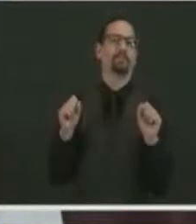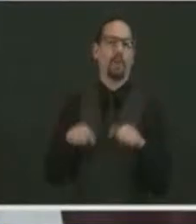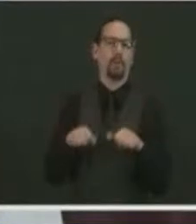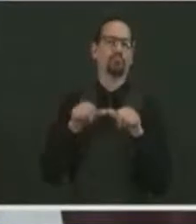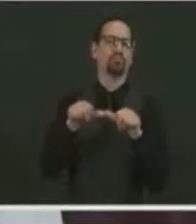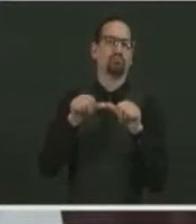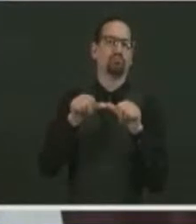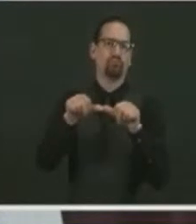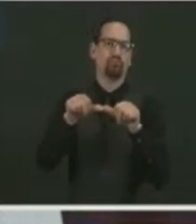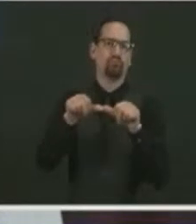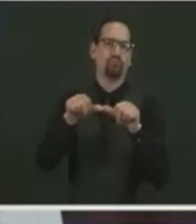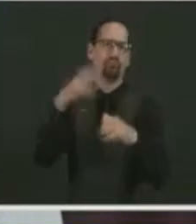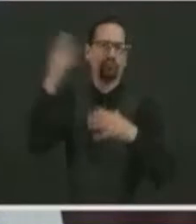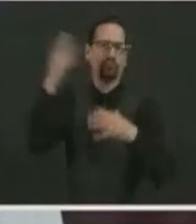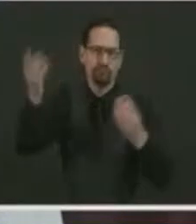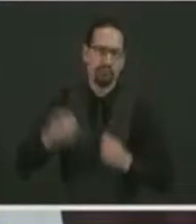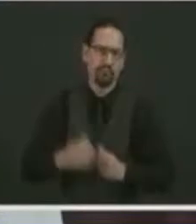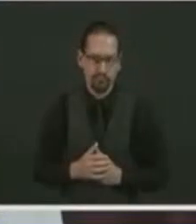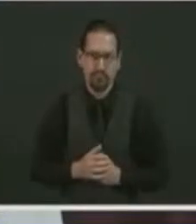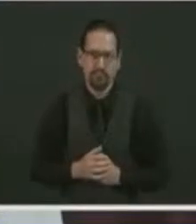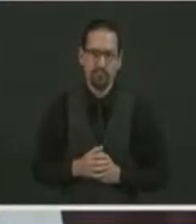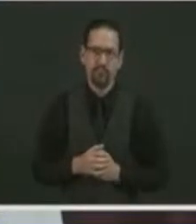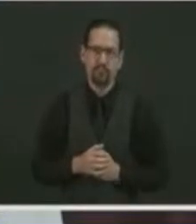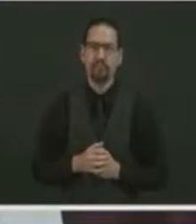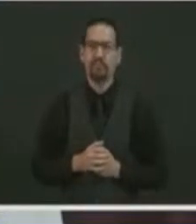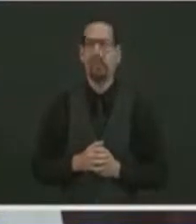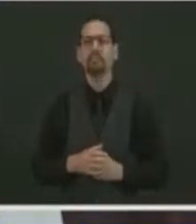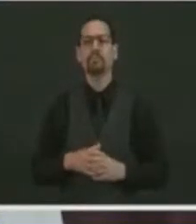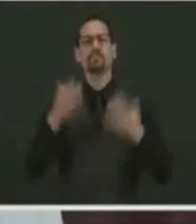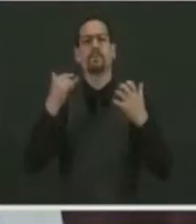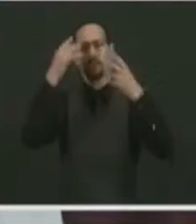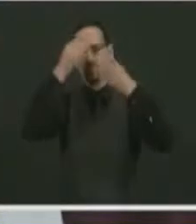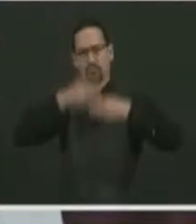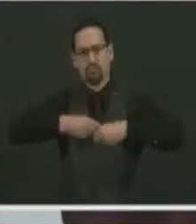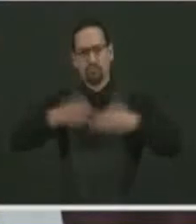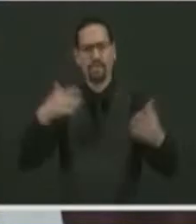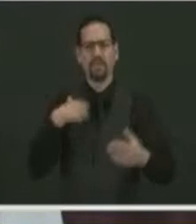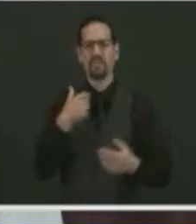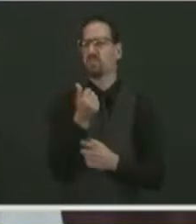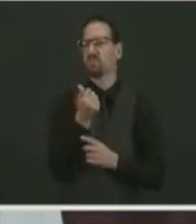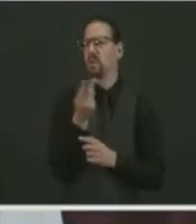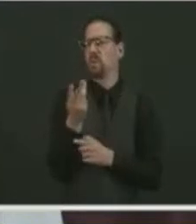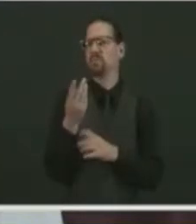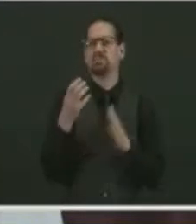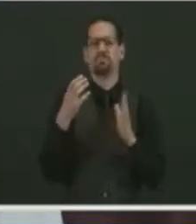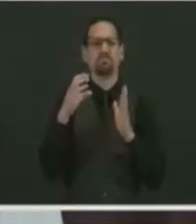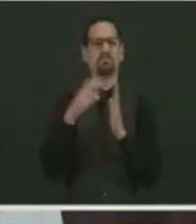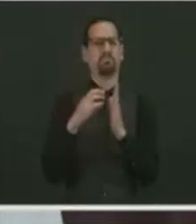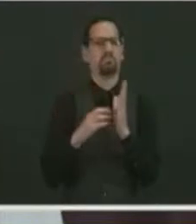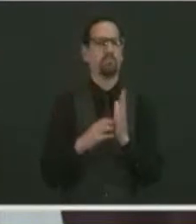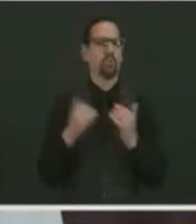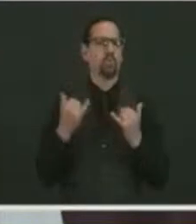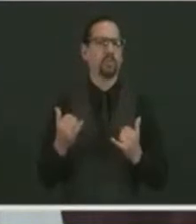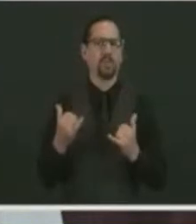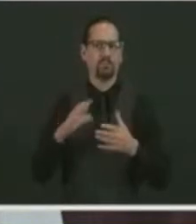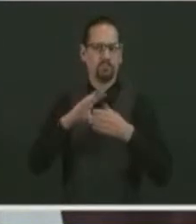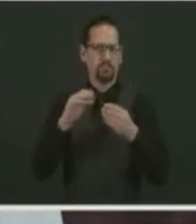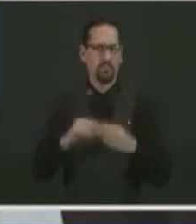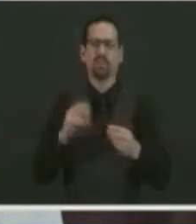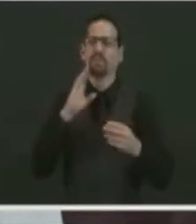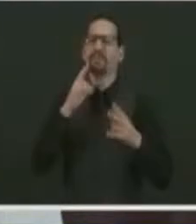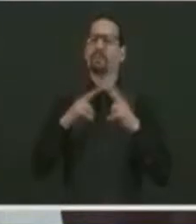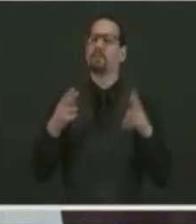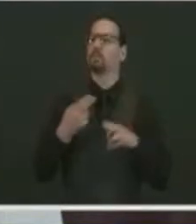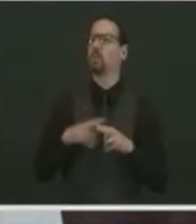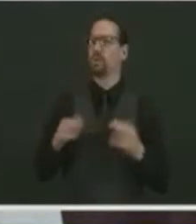A few announcements today is a few announcements. I'm going to keep it short. Tomorrow there'll be